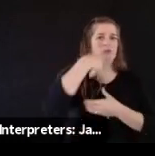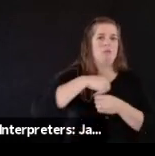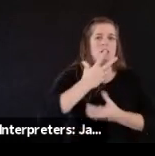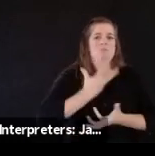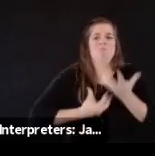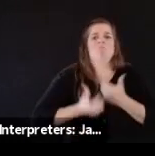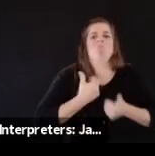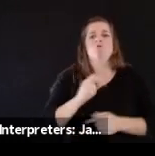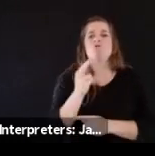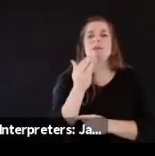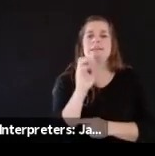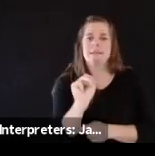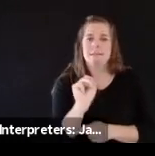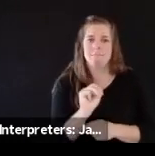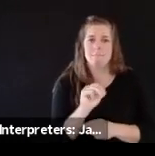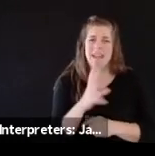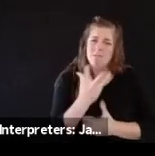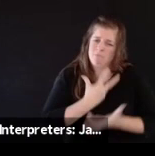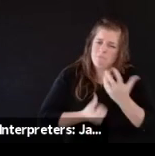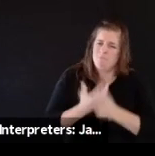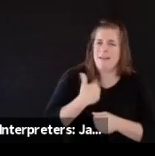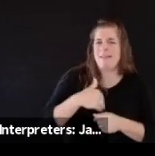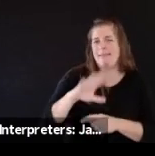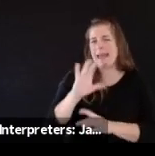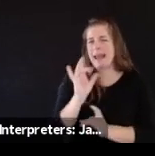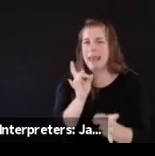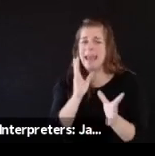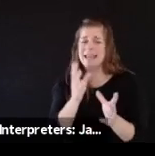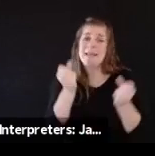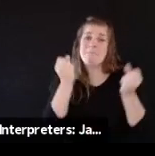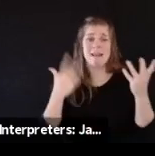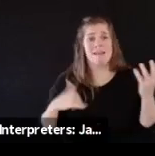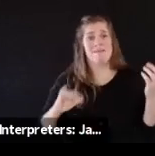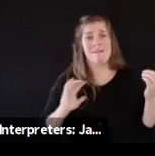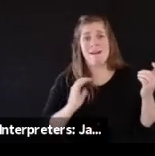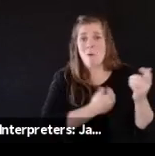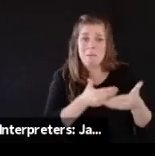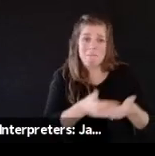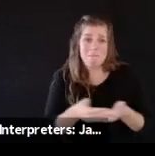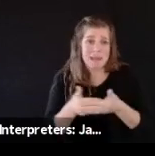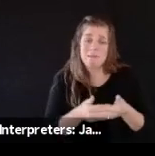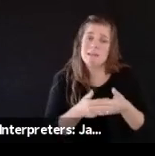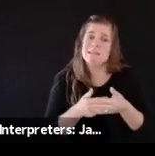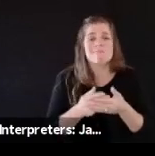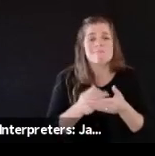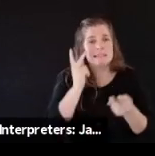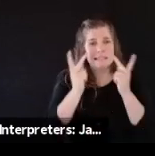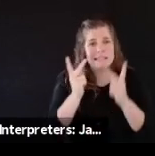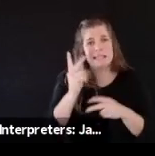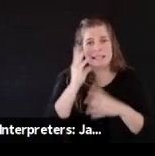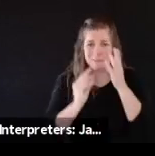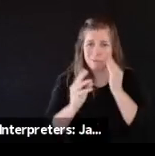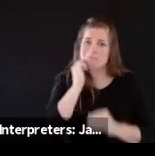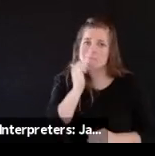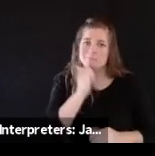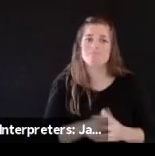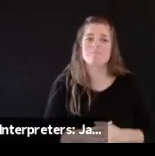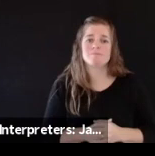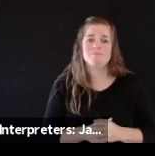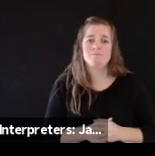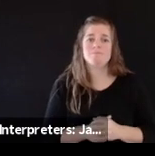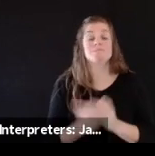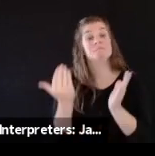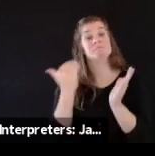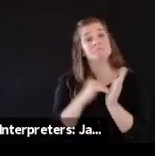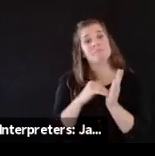and the internalized hate that many of our babies are dealing with, okay? So again, I just want to encourage us to